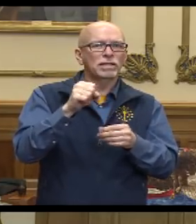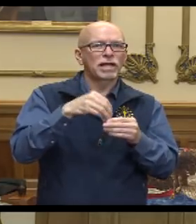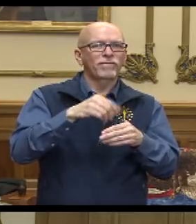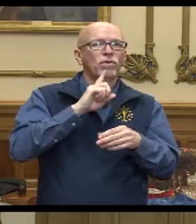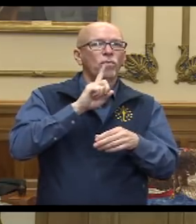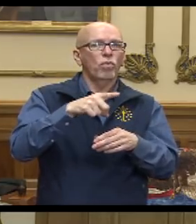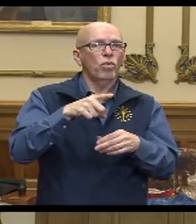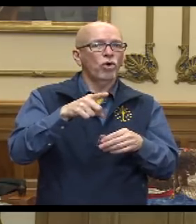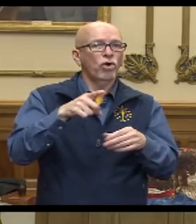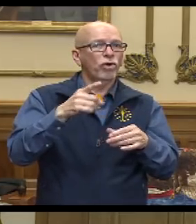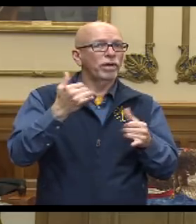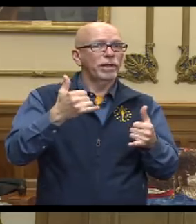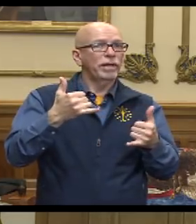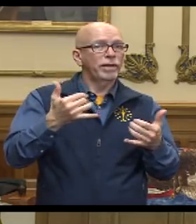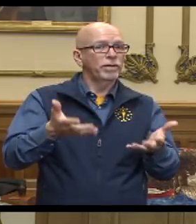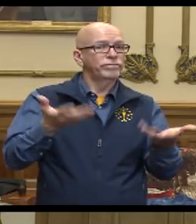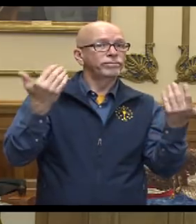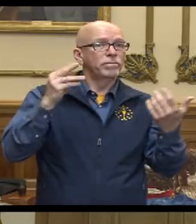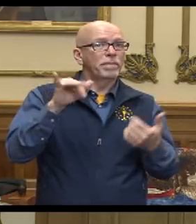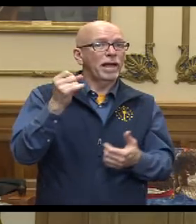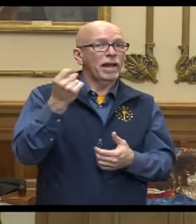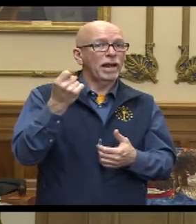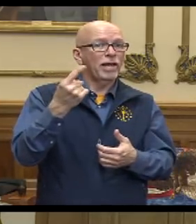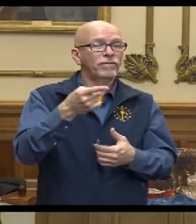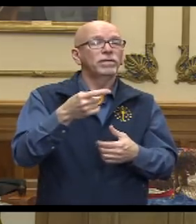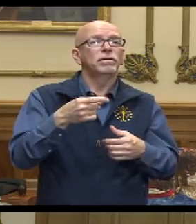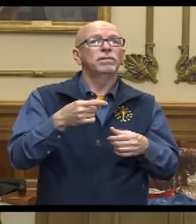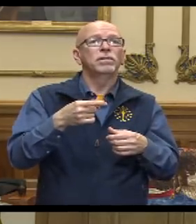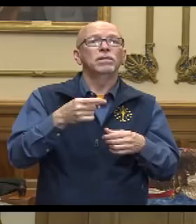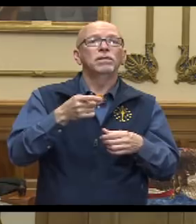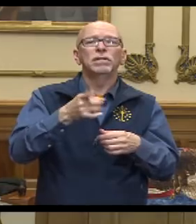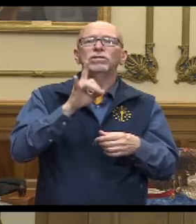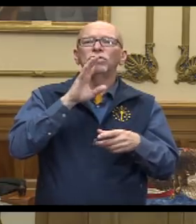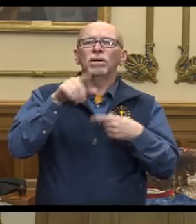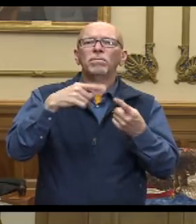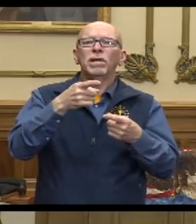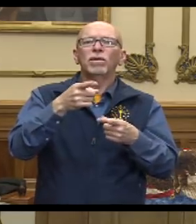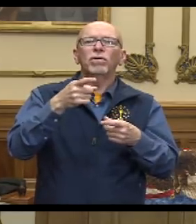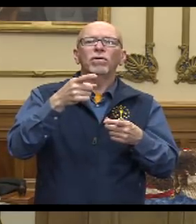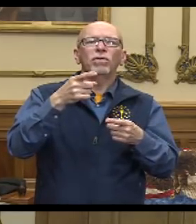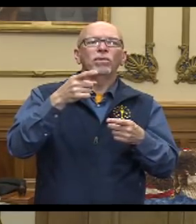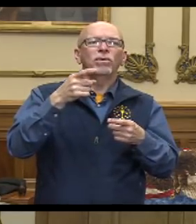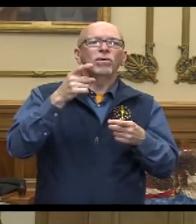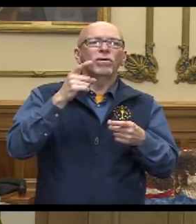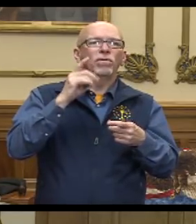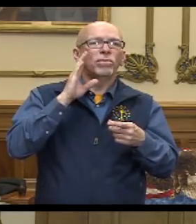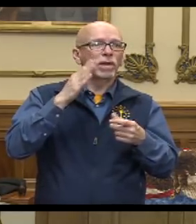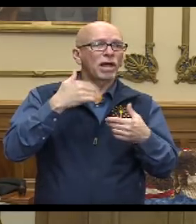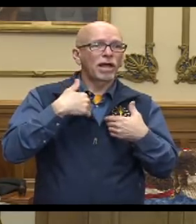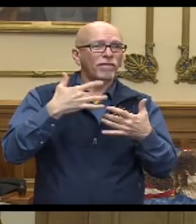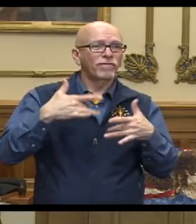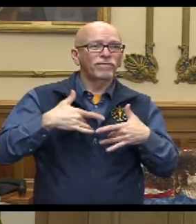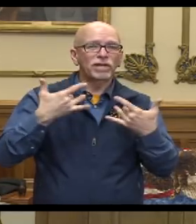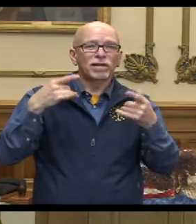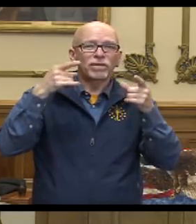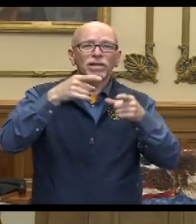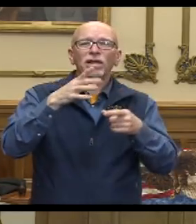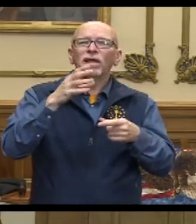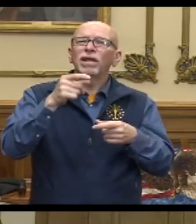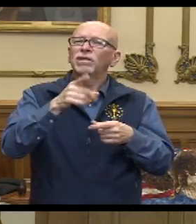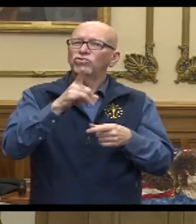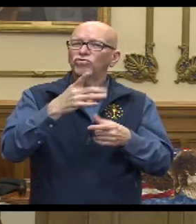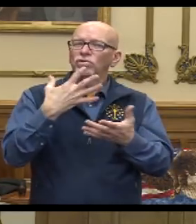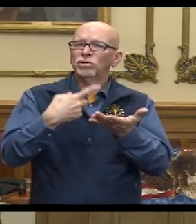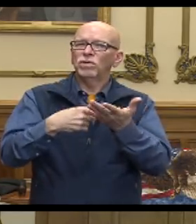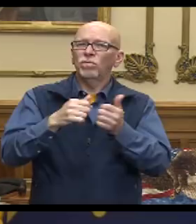order is lifted May 11th? And there was talk about a field hospital at one point. Is that still happening? And did you consult